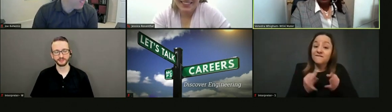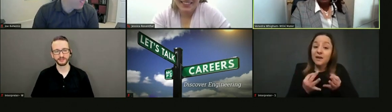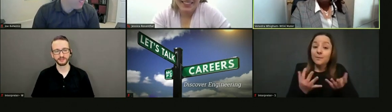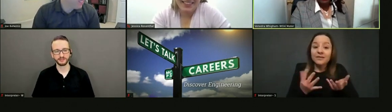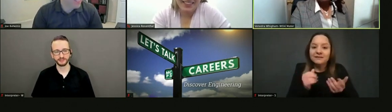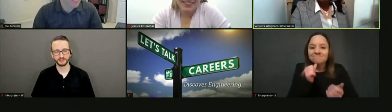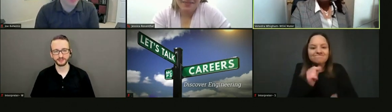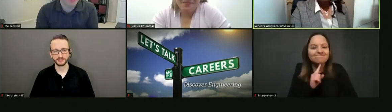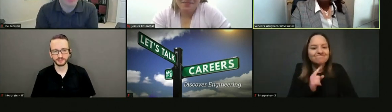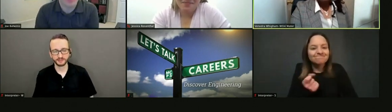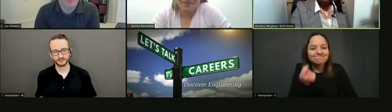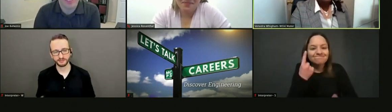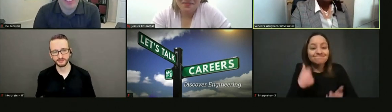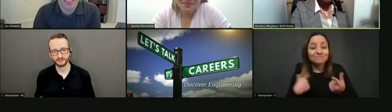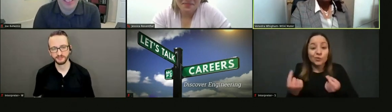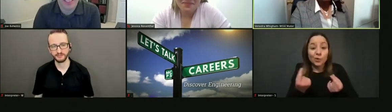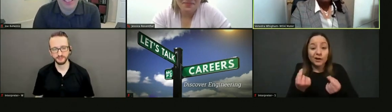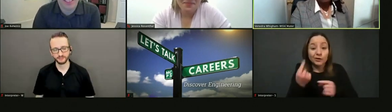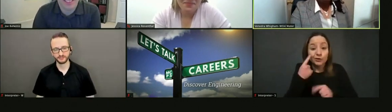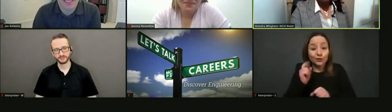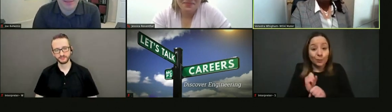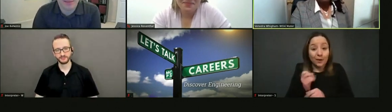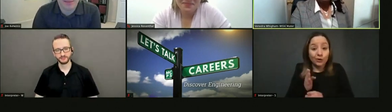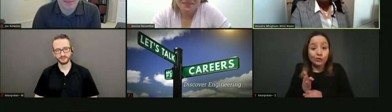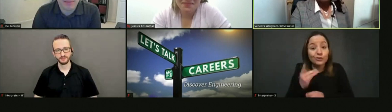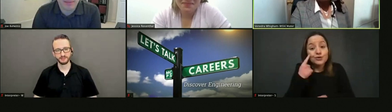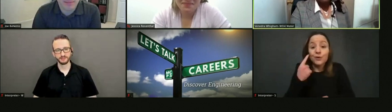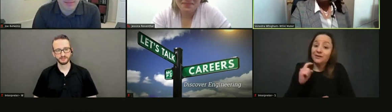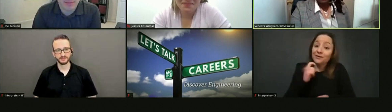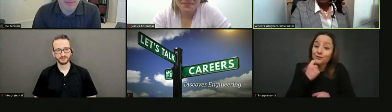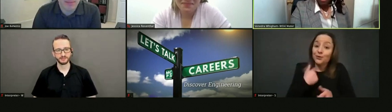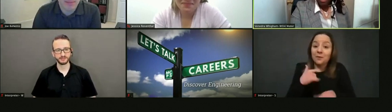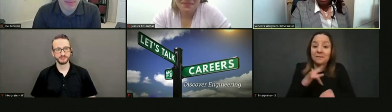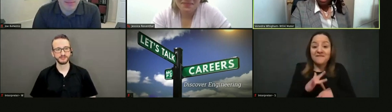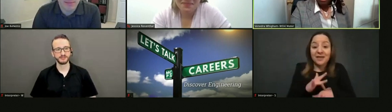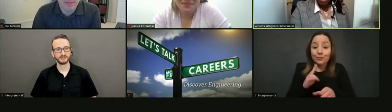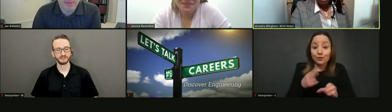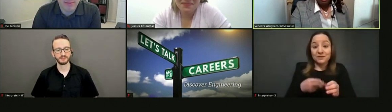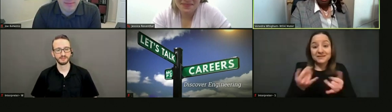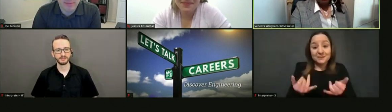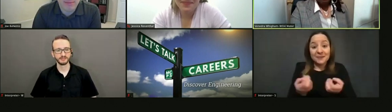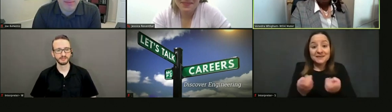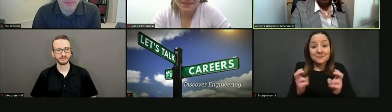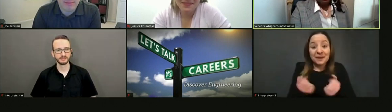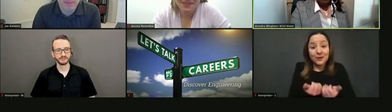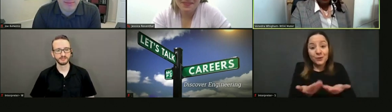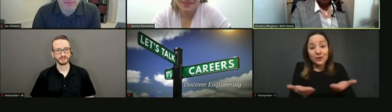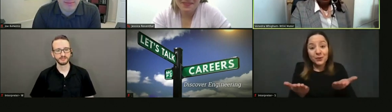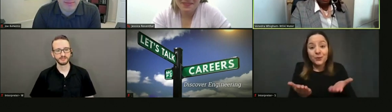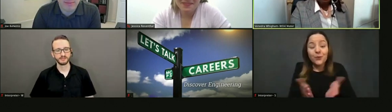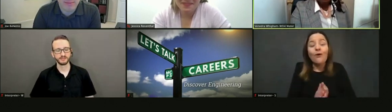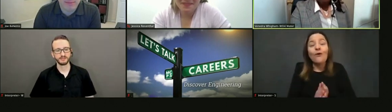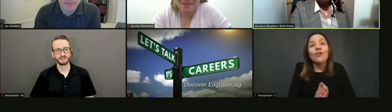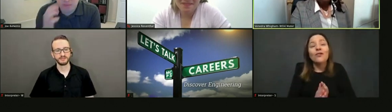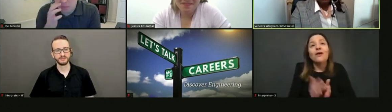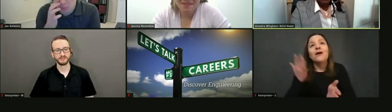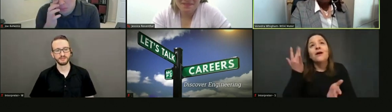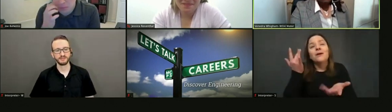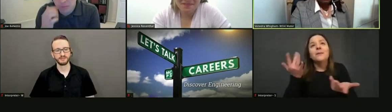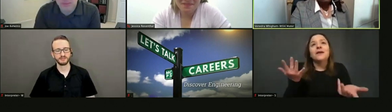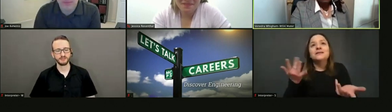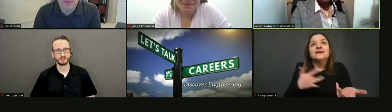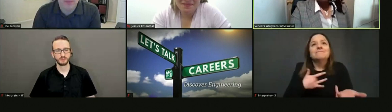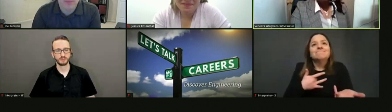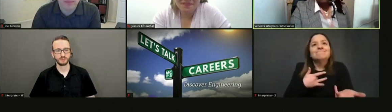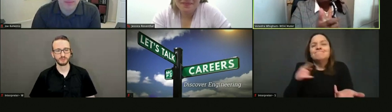doesn't really understand what I do for a living. So I think it's kind of cool that I'm available to participate in this panel with you all, because I feel like